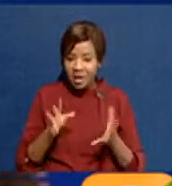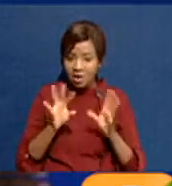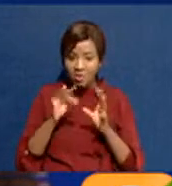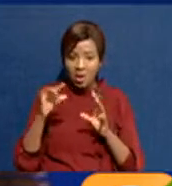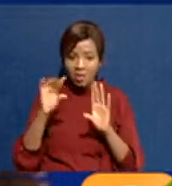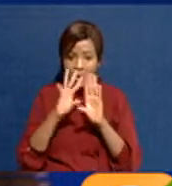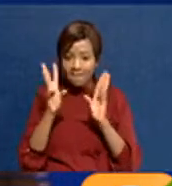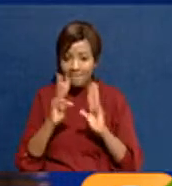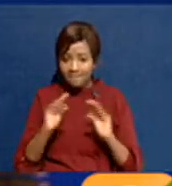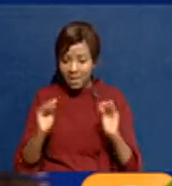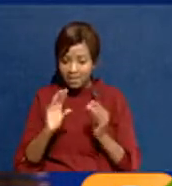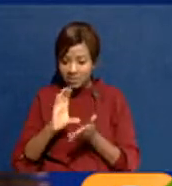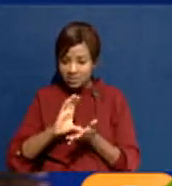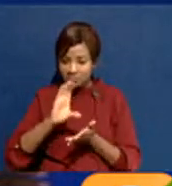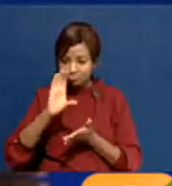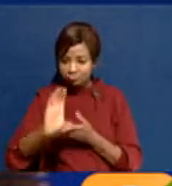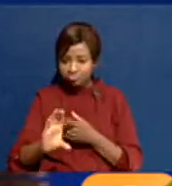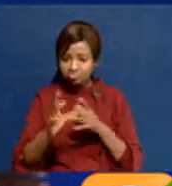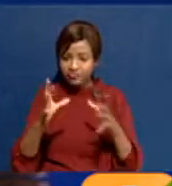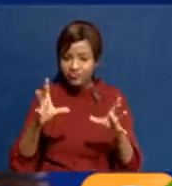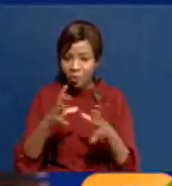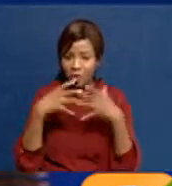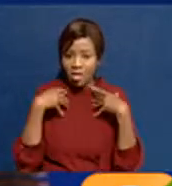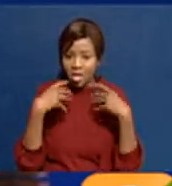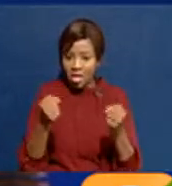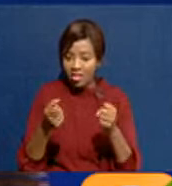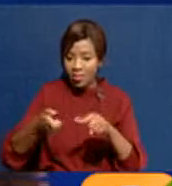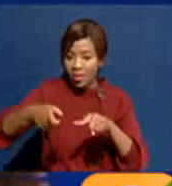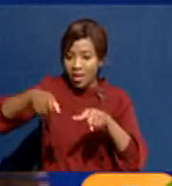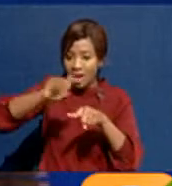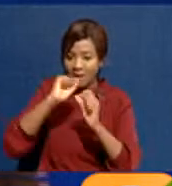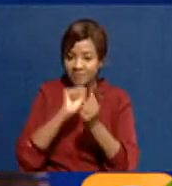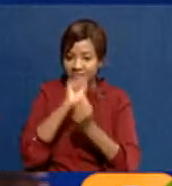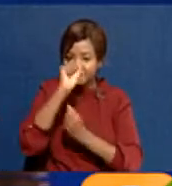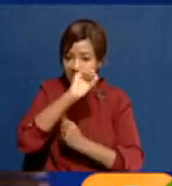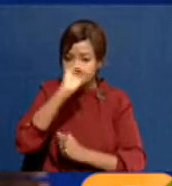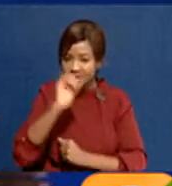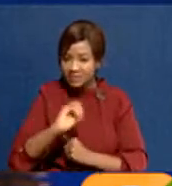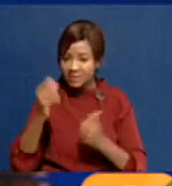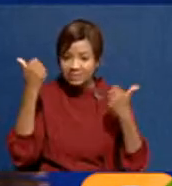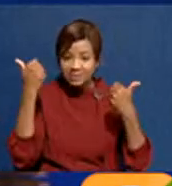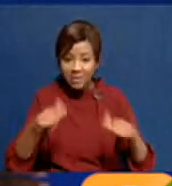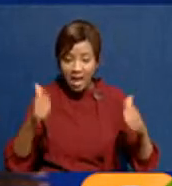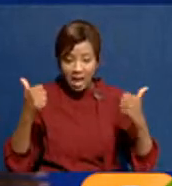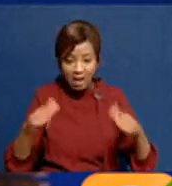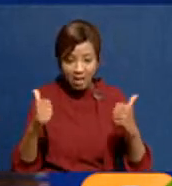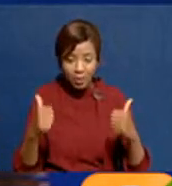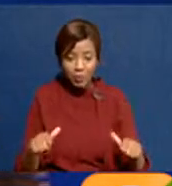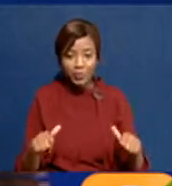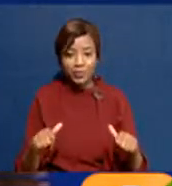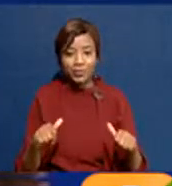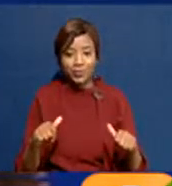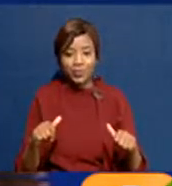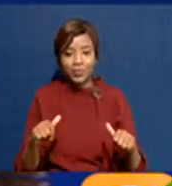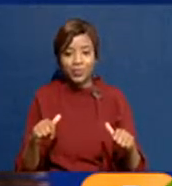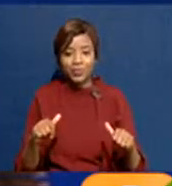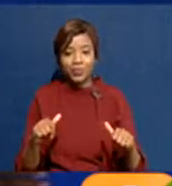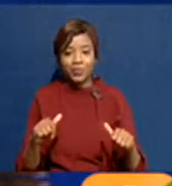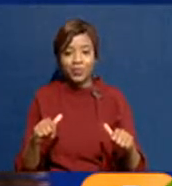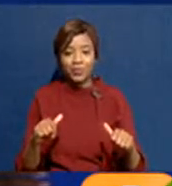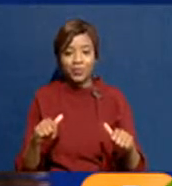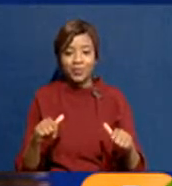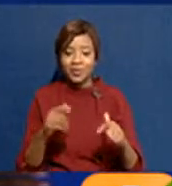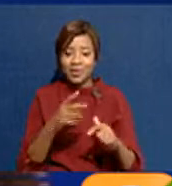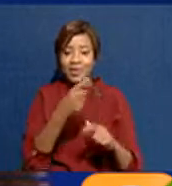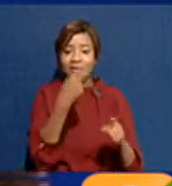our allocation to the health sector to about 15% of our GDP as per the Abuja Declaration,